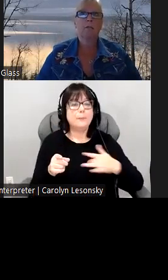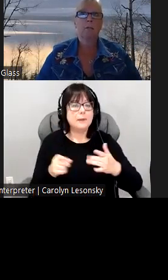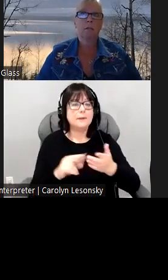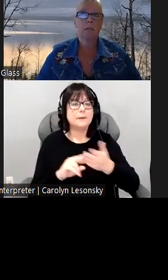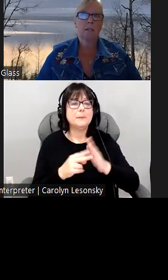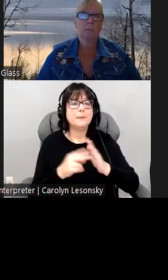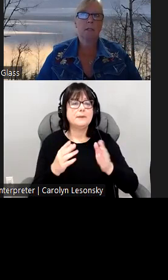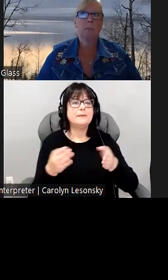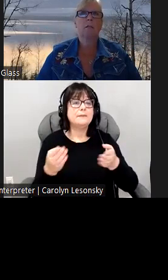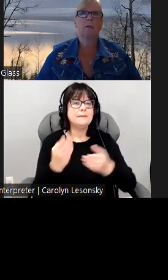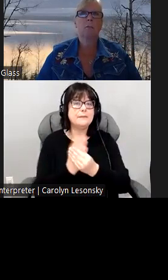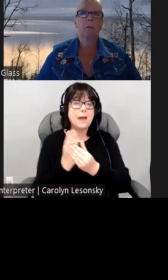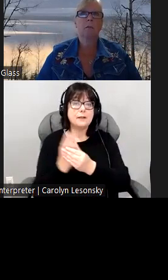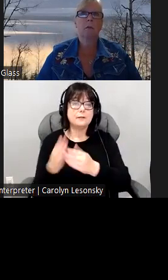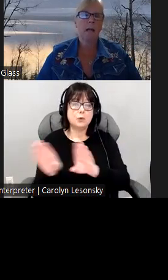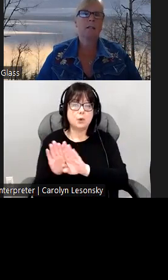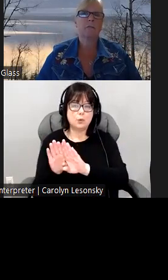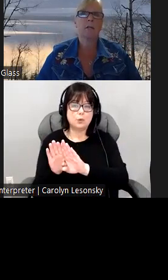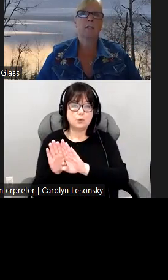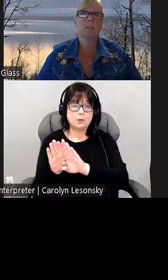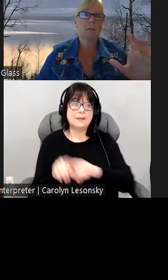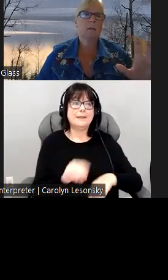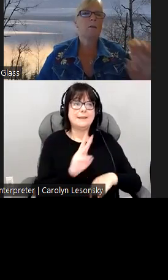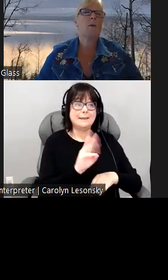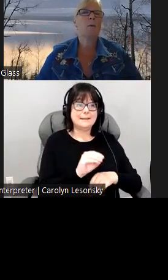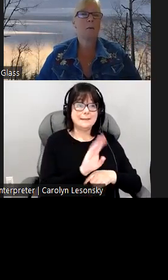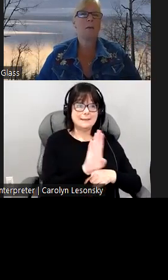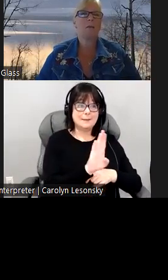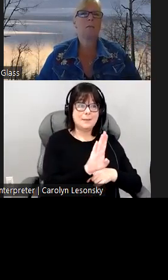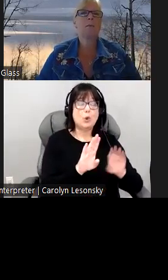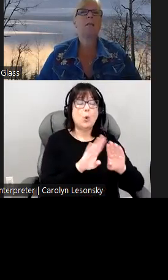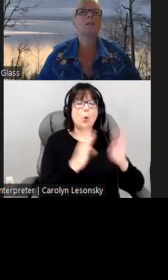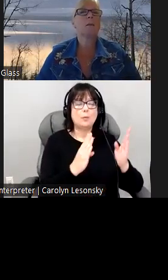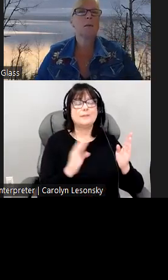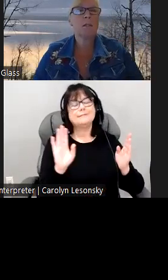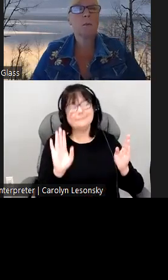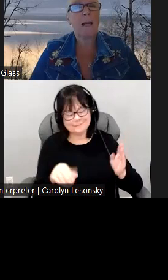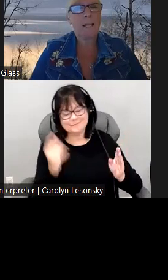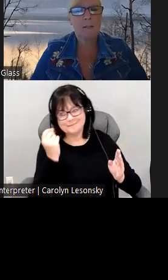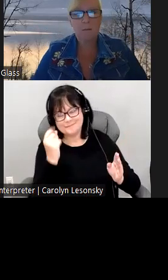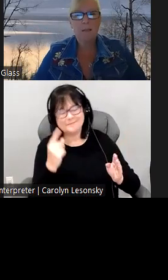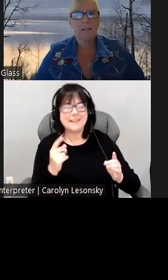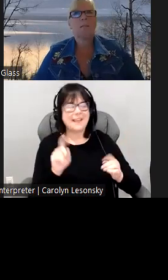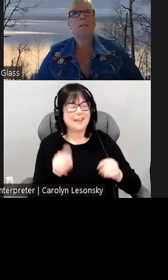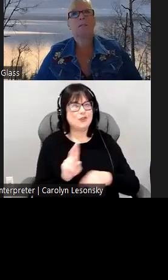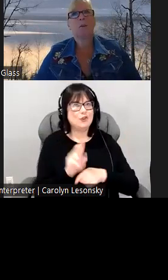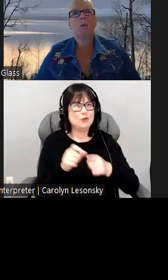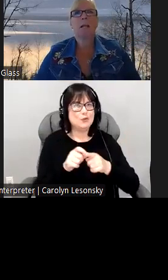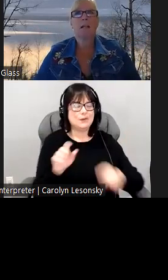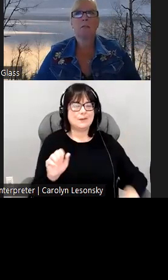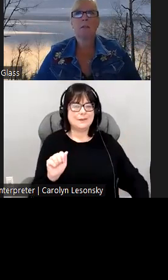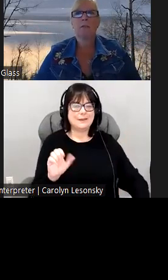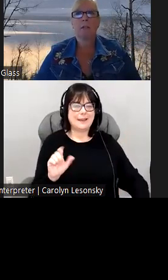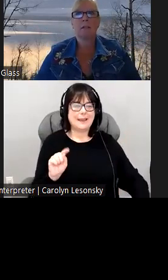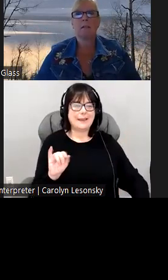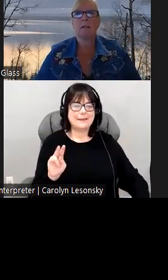files. 60B is based on open or active files. I should be particular about using the word active because open and